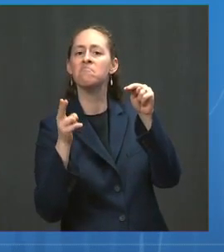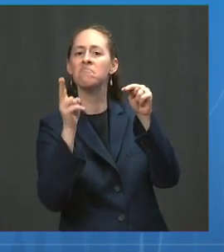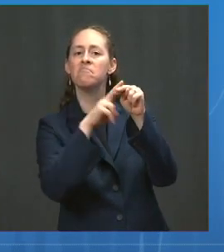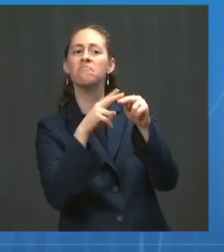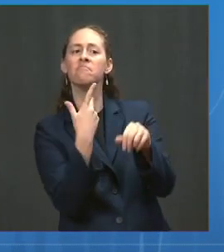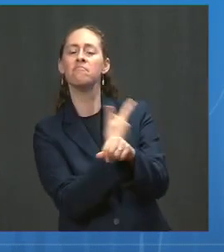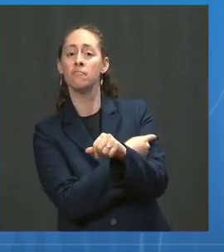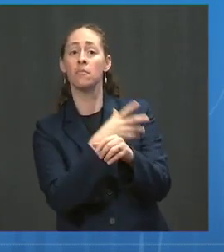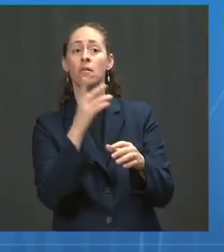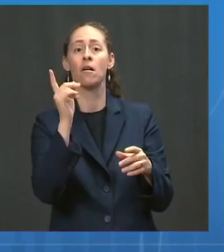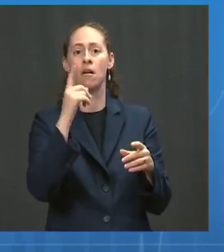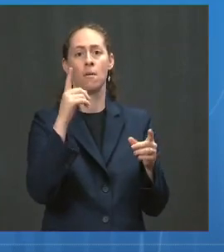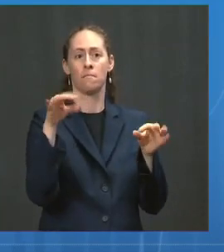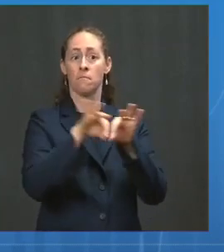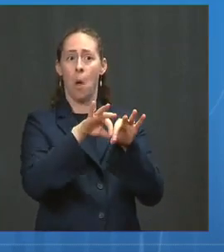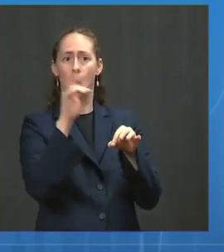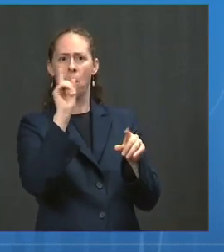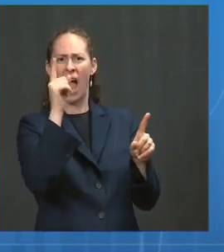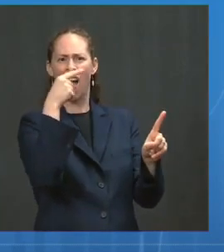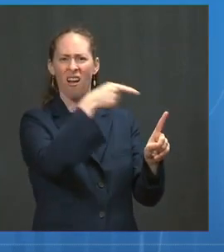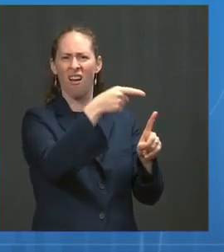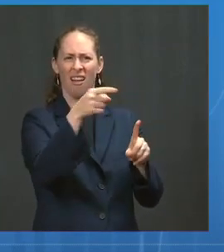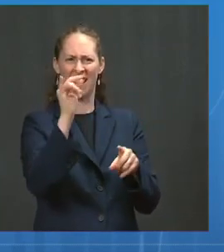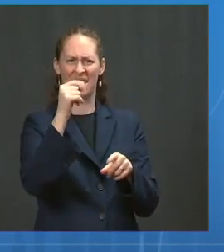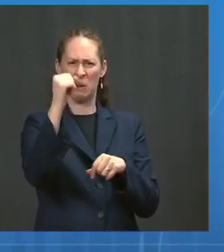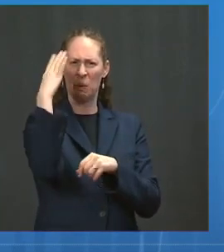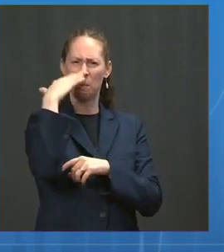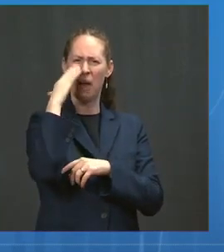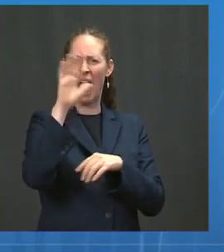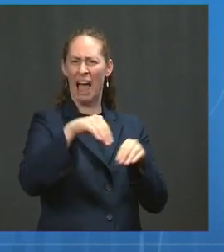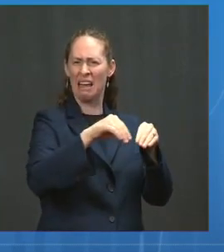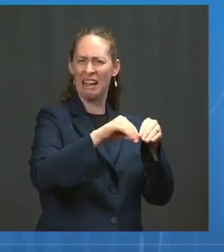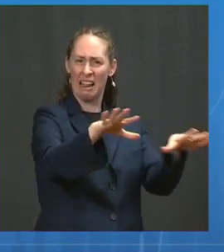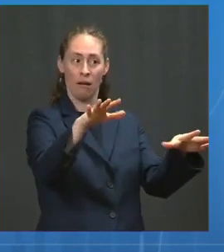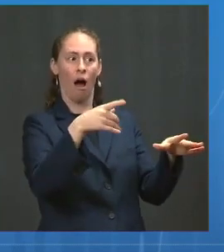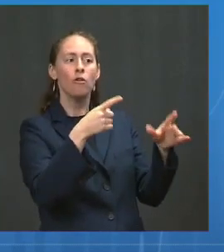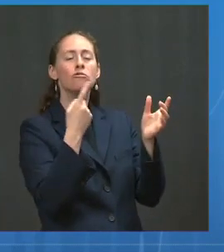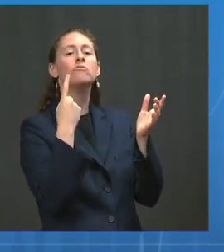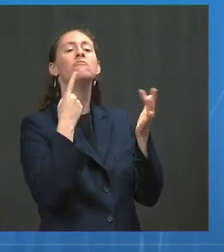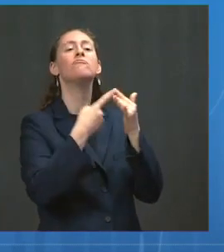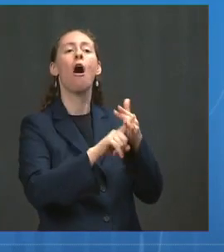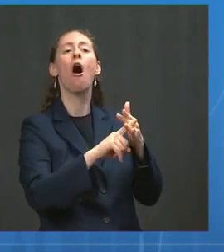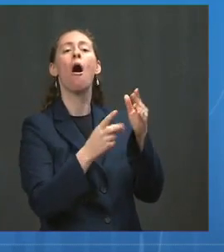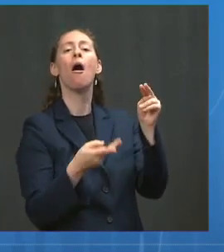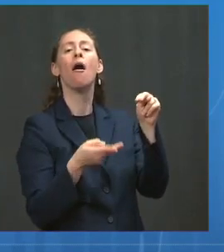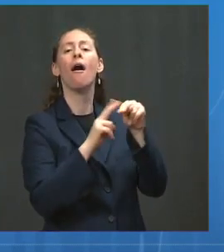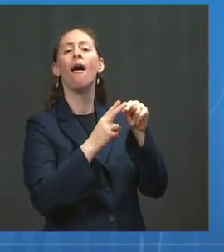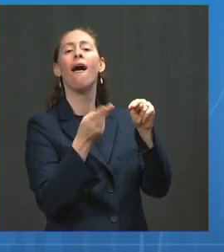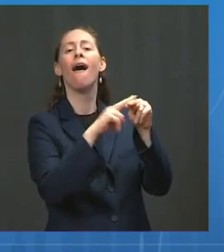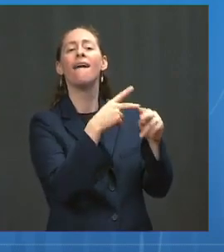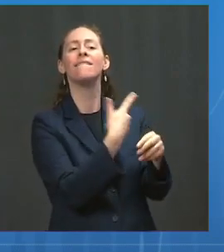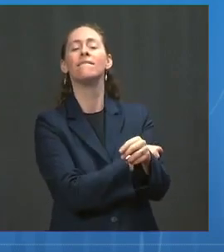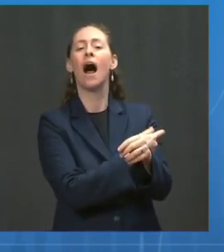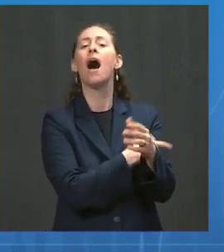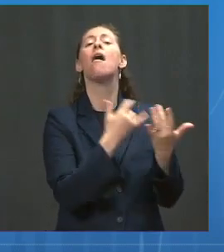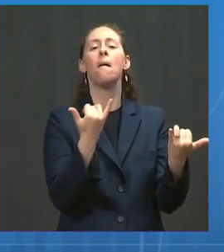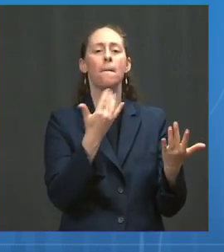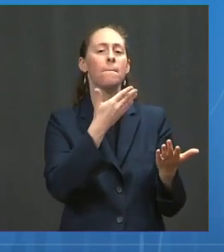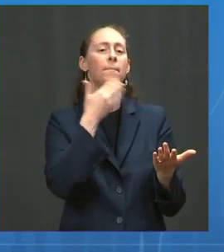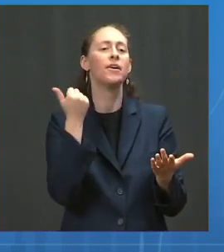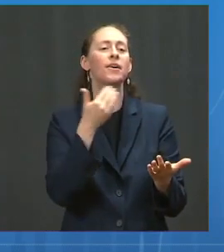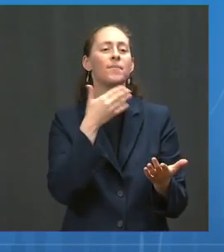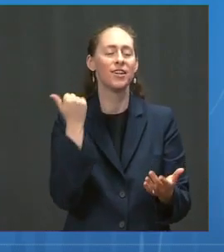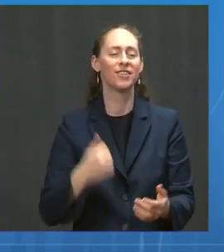with the highest case rates. We've more than doubled the average number of people newly vaccinated each day